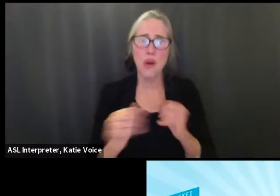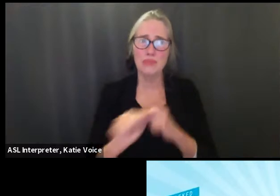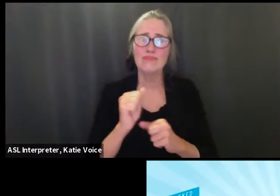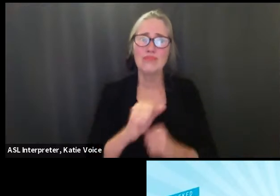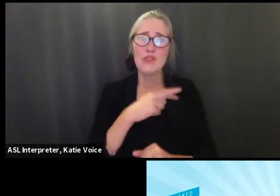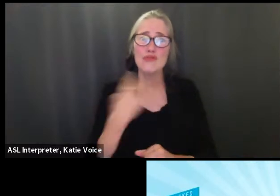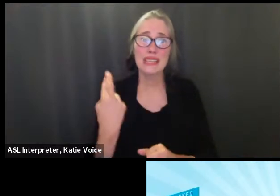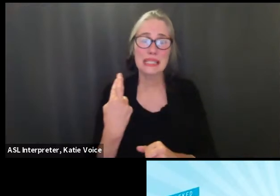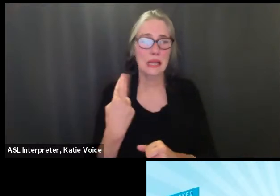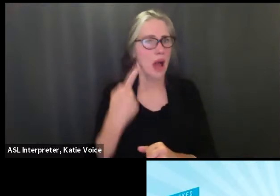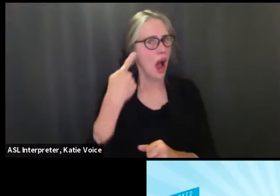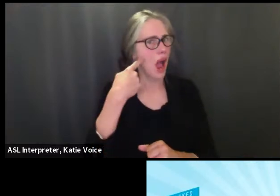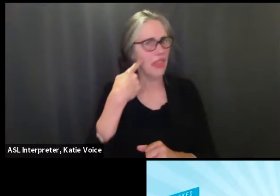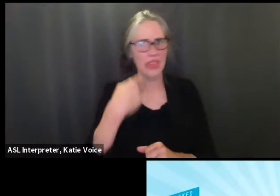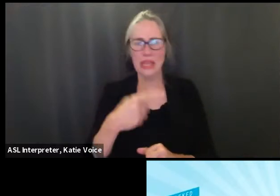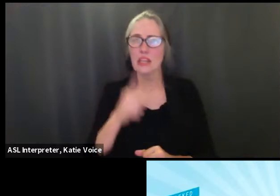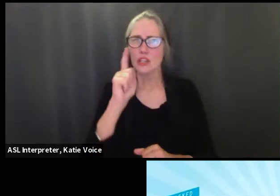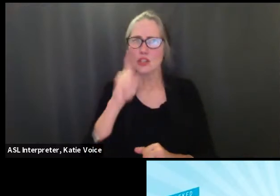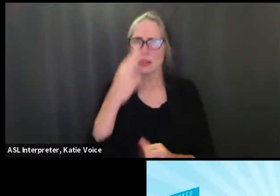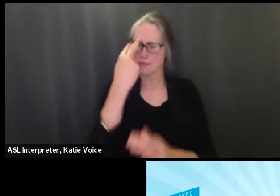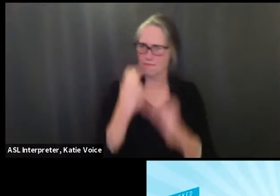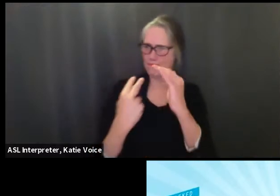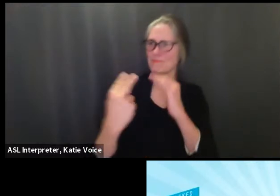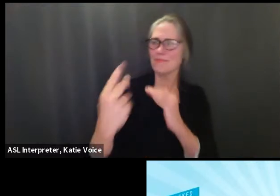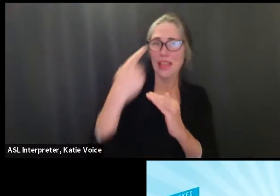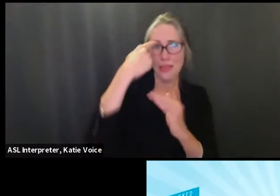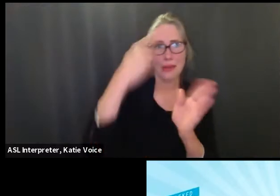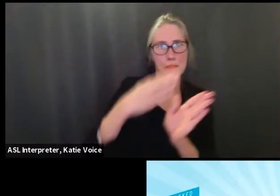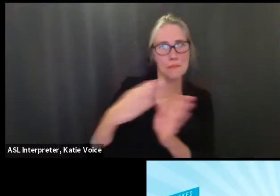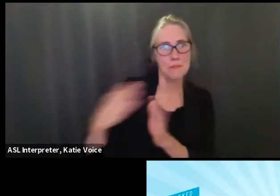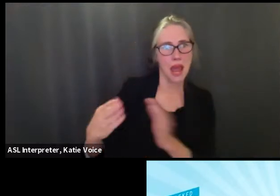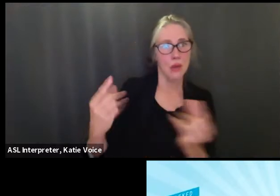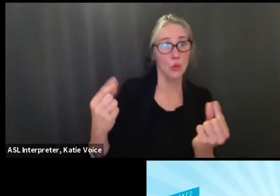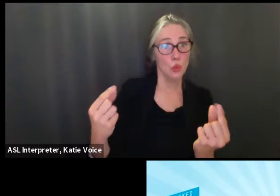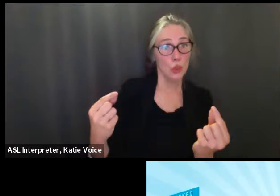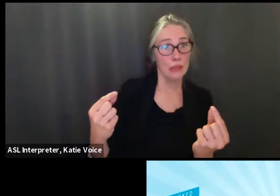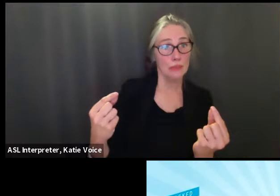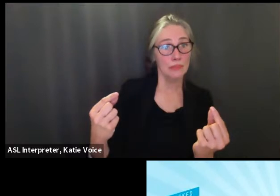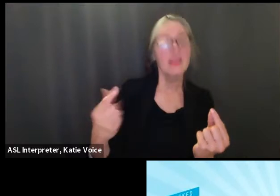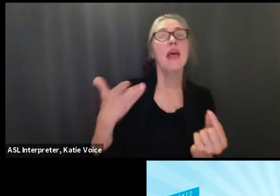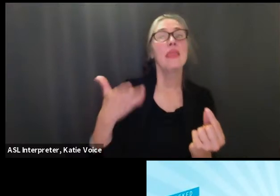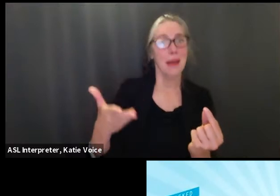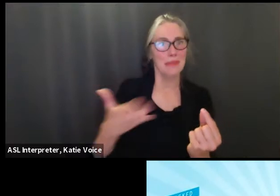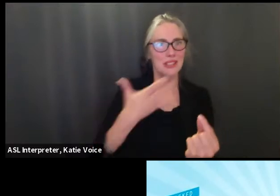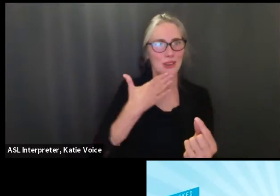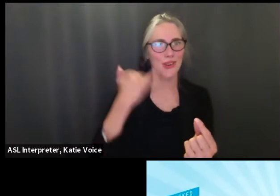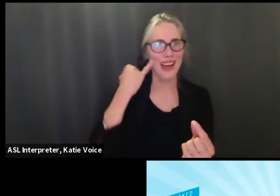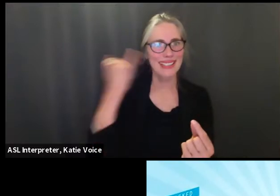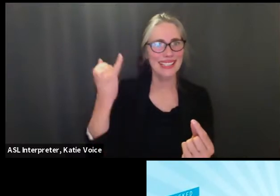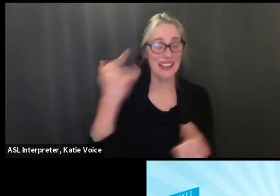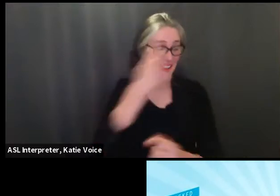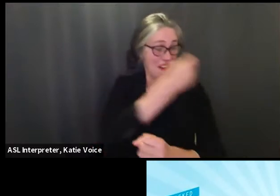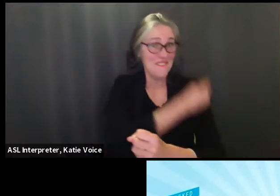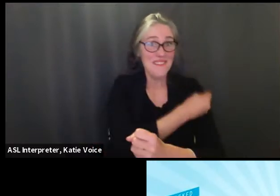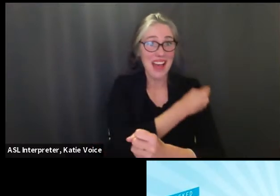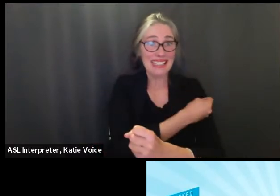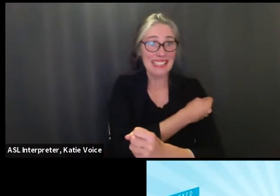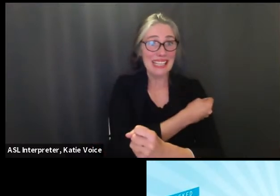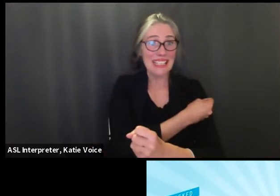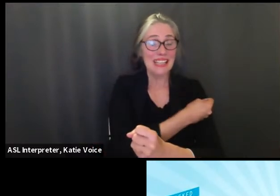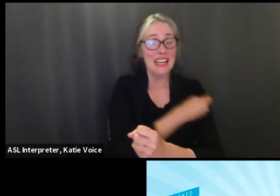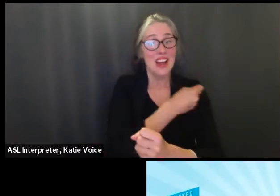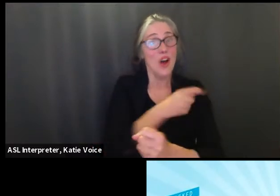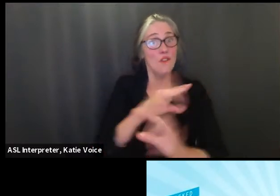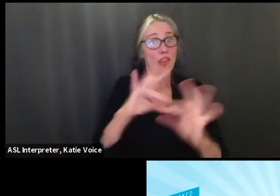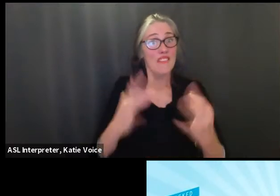as forward-thinking as possible about what you're doing, which is bringing the vaccine to our families in need. In fact,